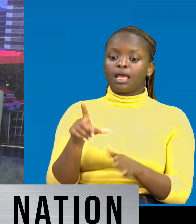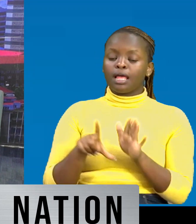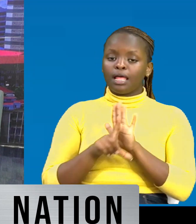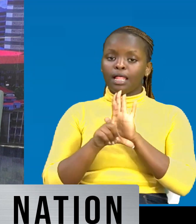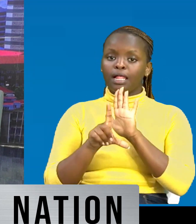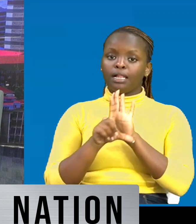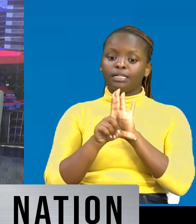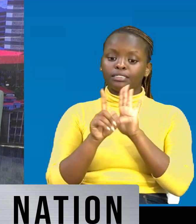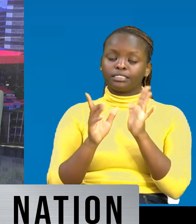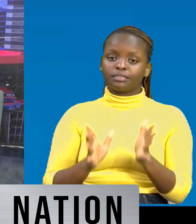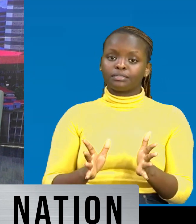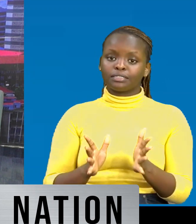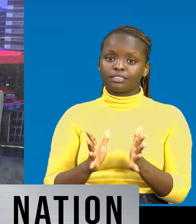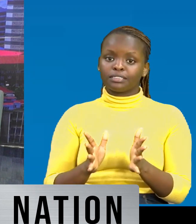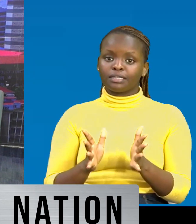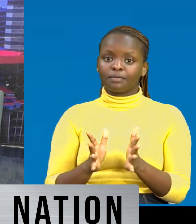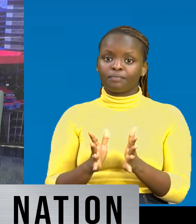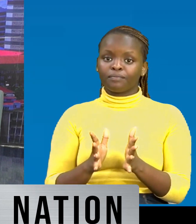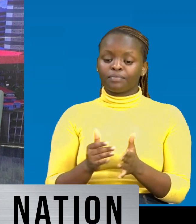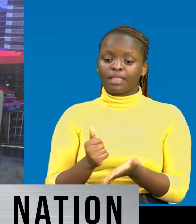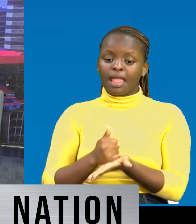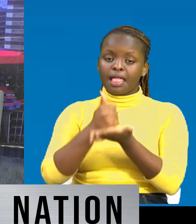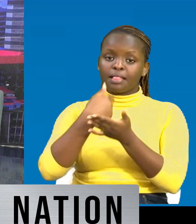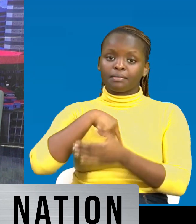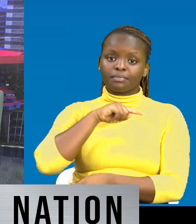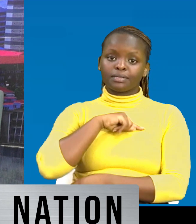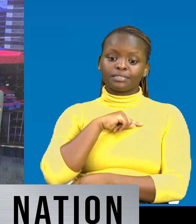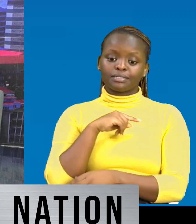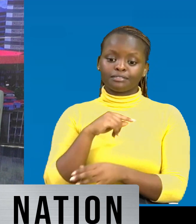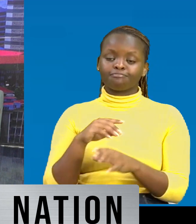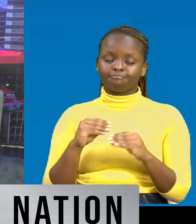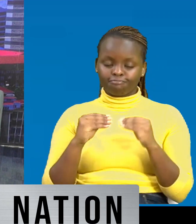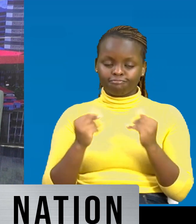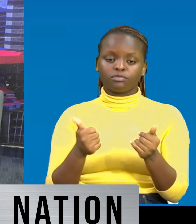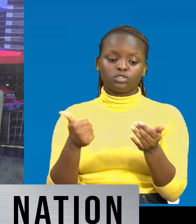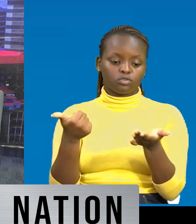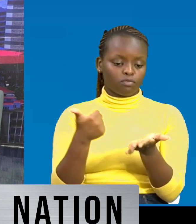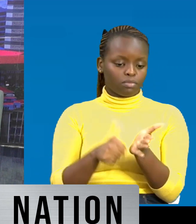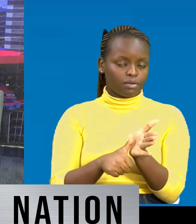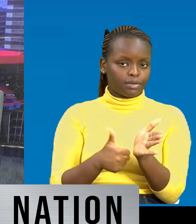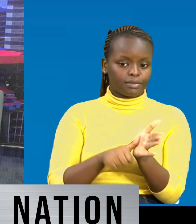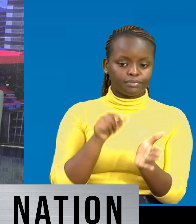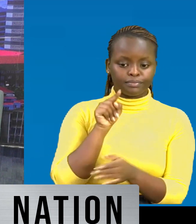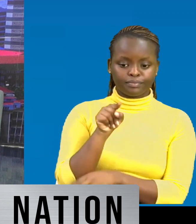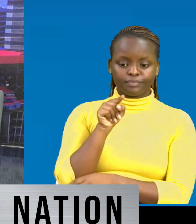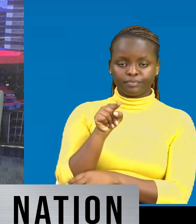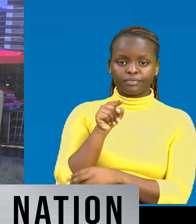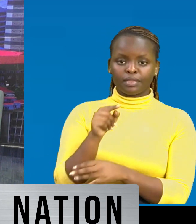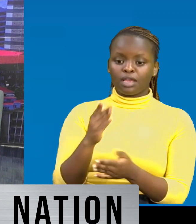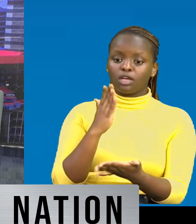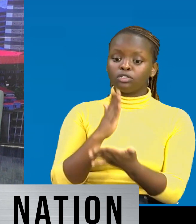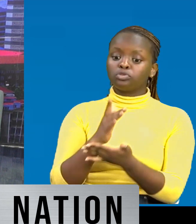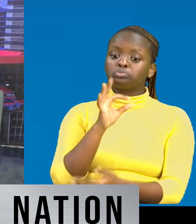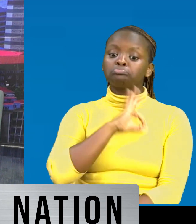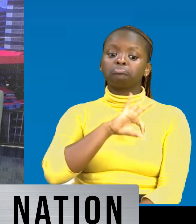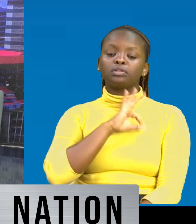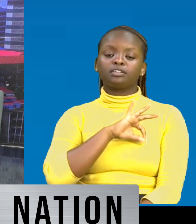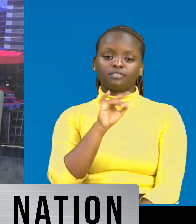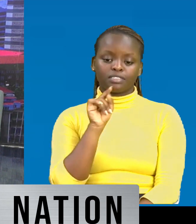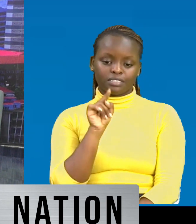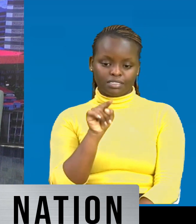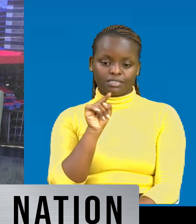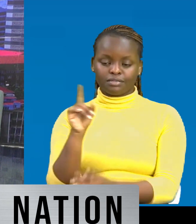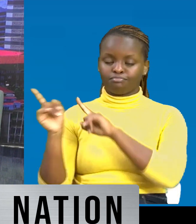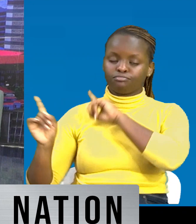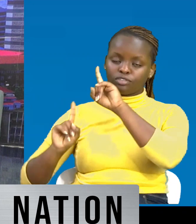a legislation that will help us to deal with the matter, so that we can take that it is true that we have benefited from these journeys